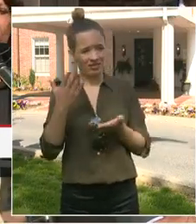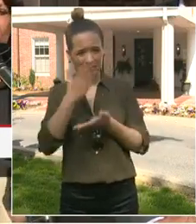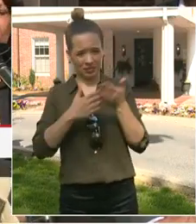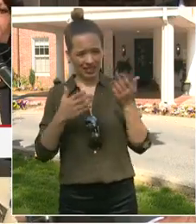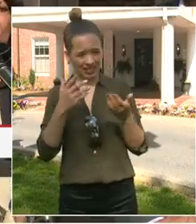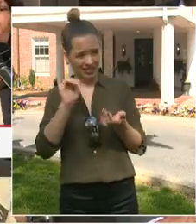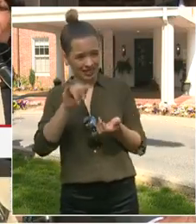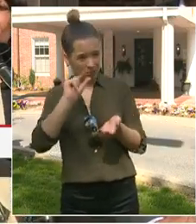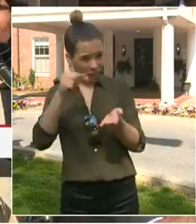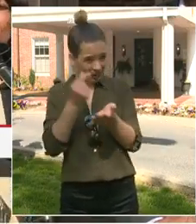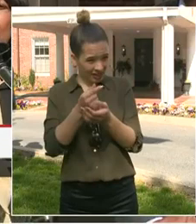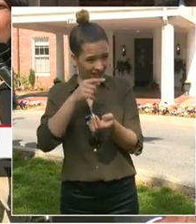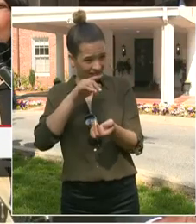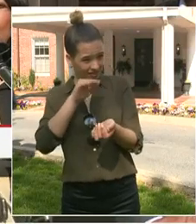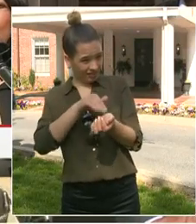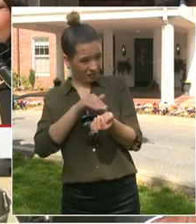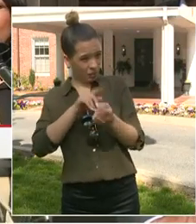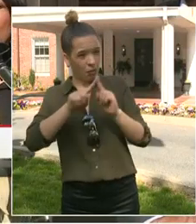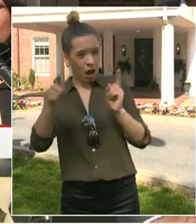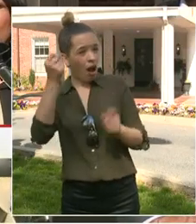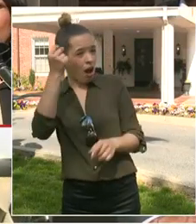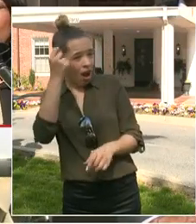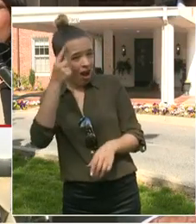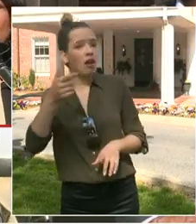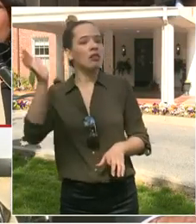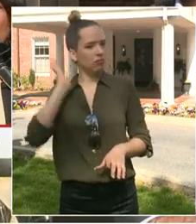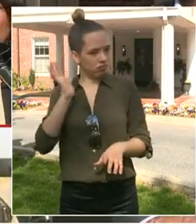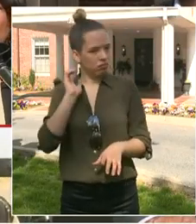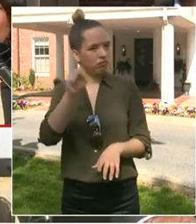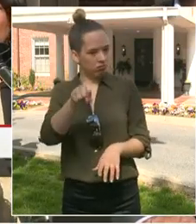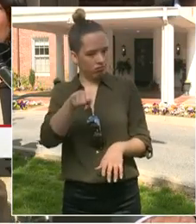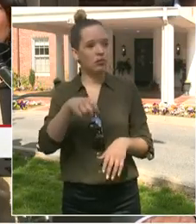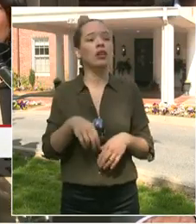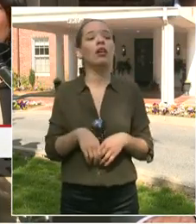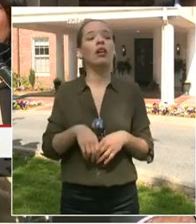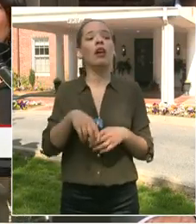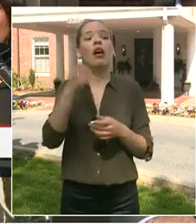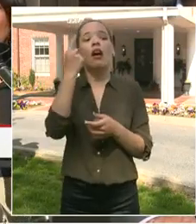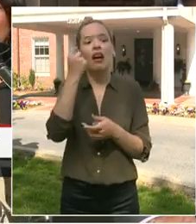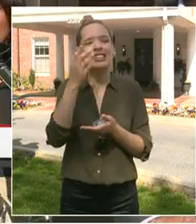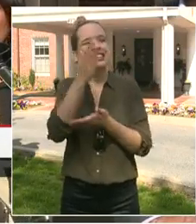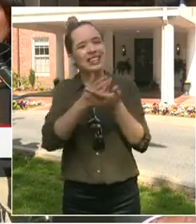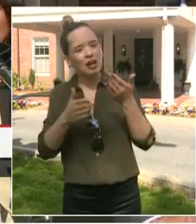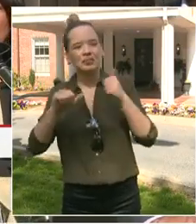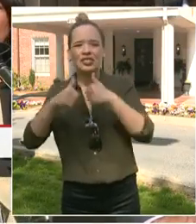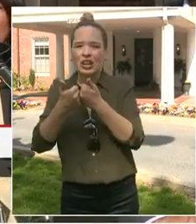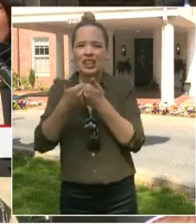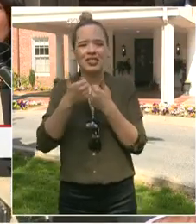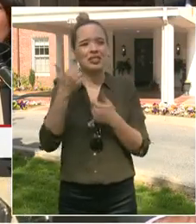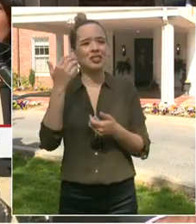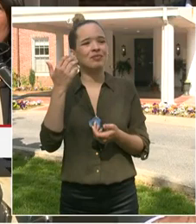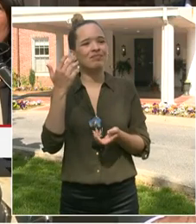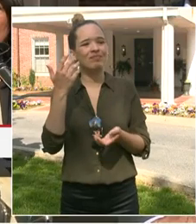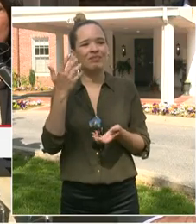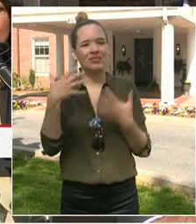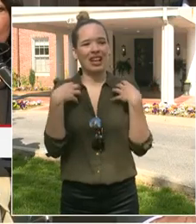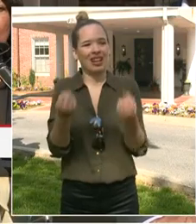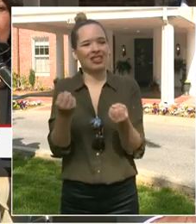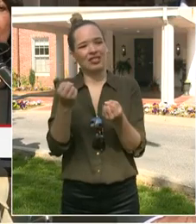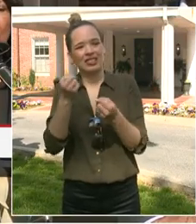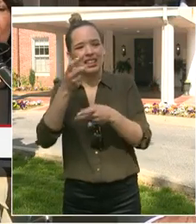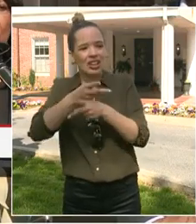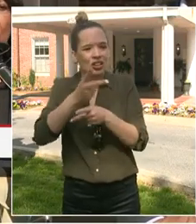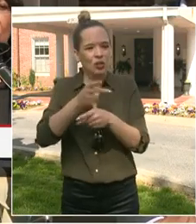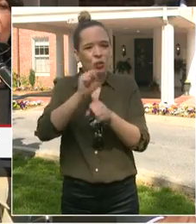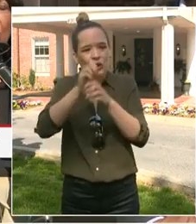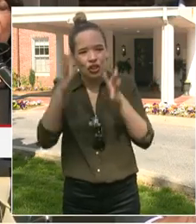ago, and we were talking about some challenges with our health professional shortages then, and those issues and